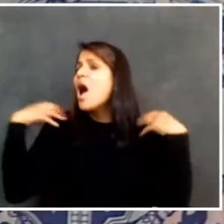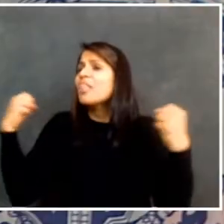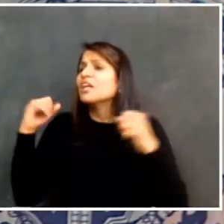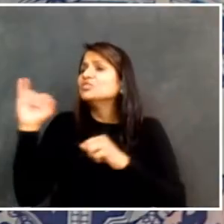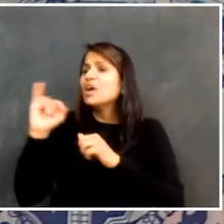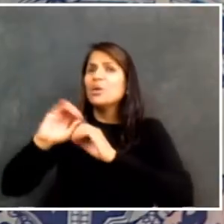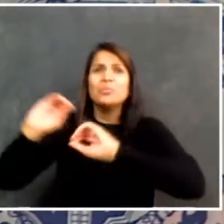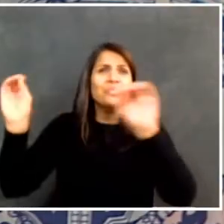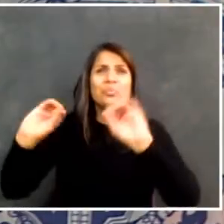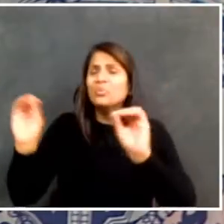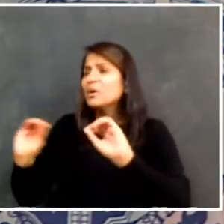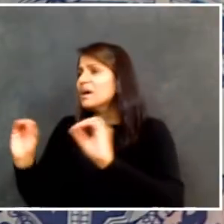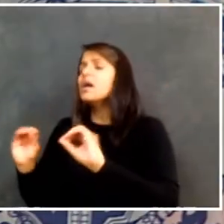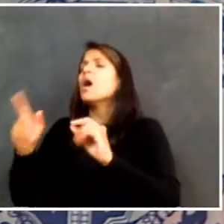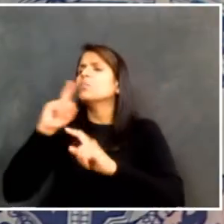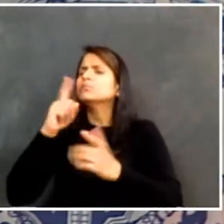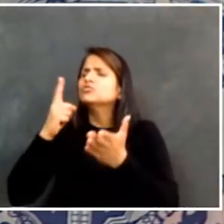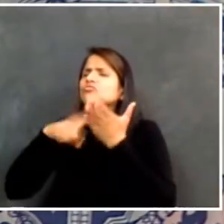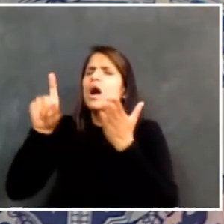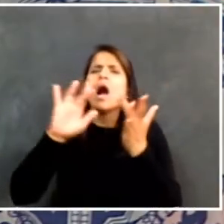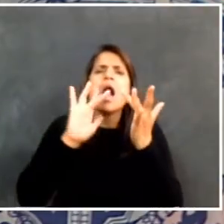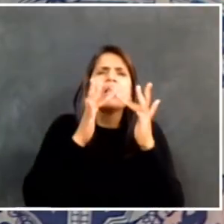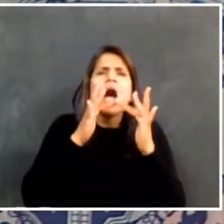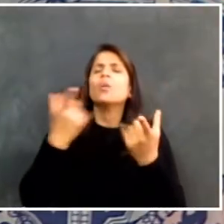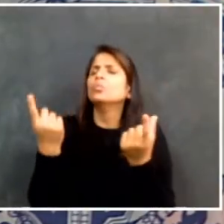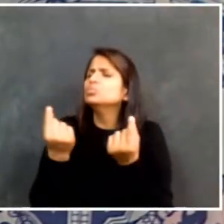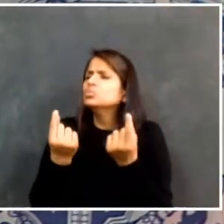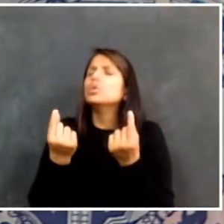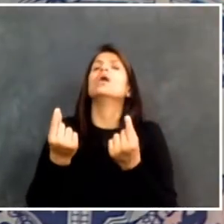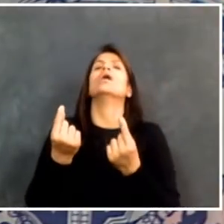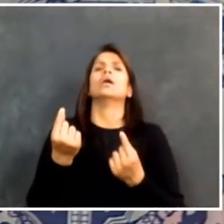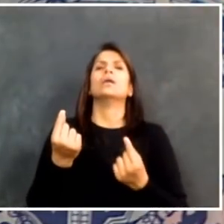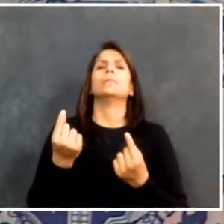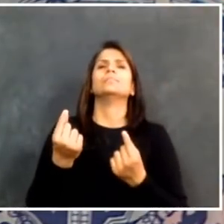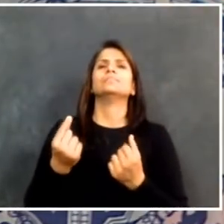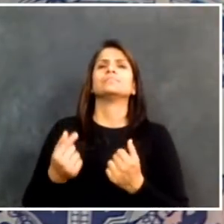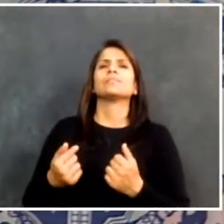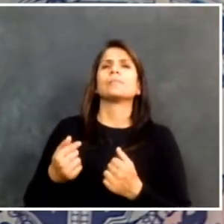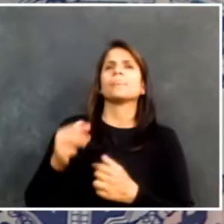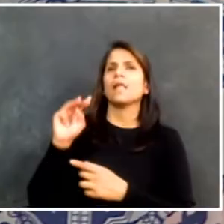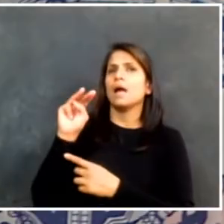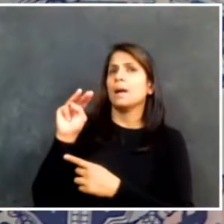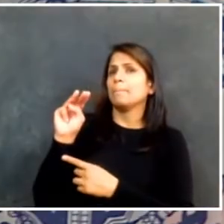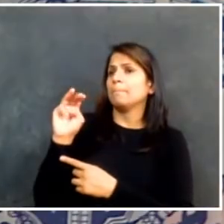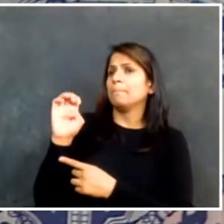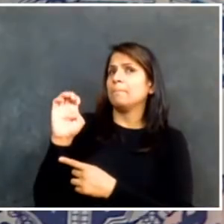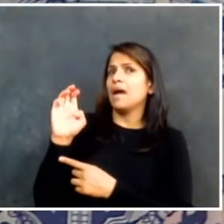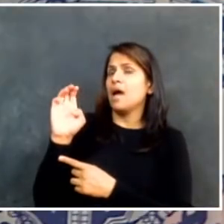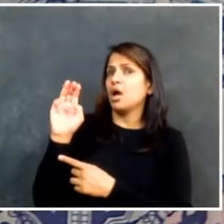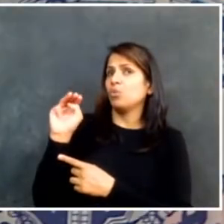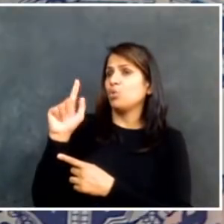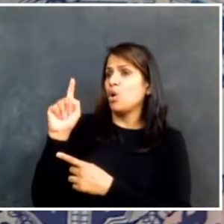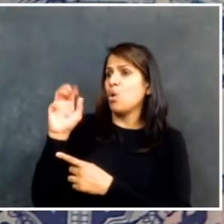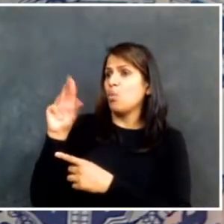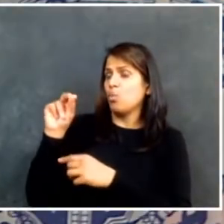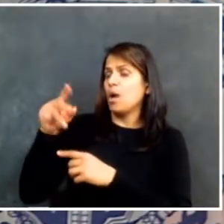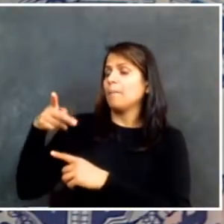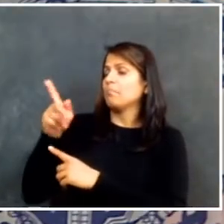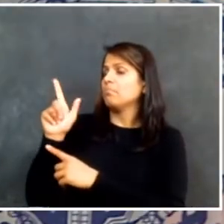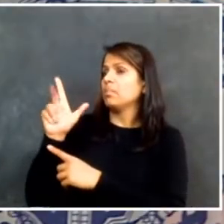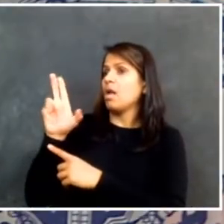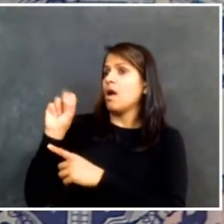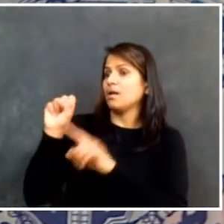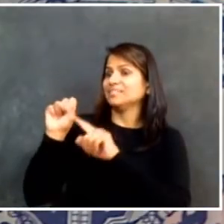doing with the city's public option with Metro Plus is to make sure that plans are very, very